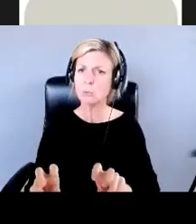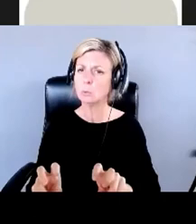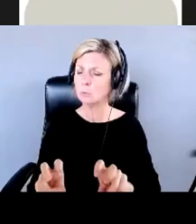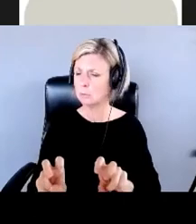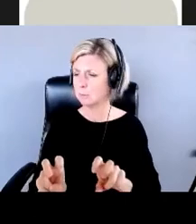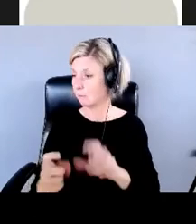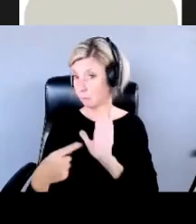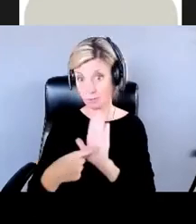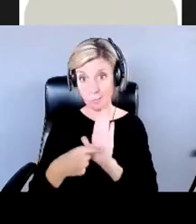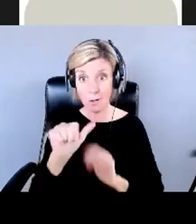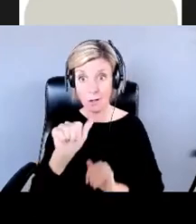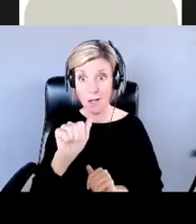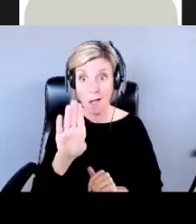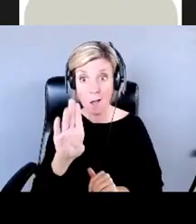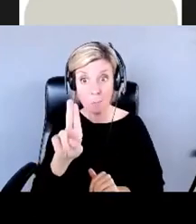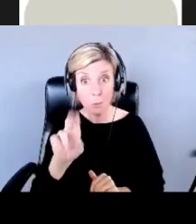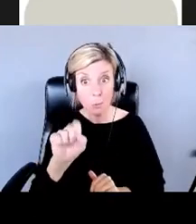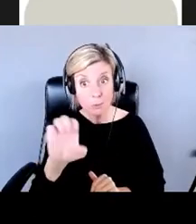free